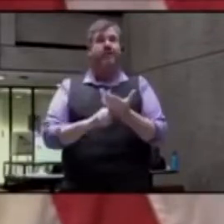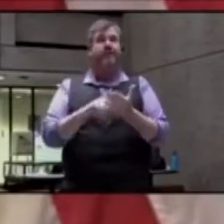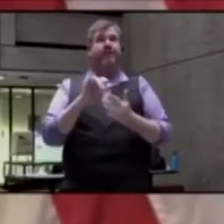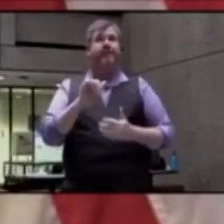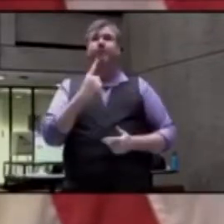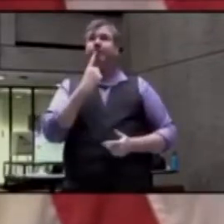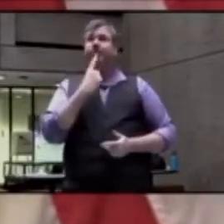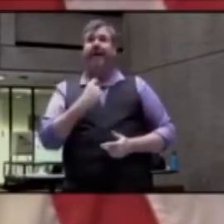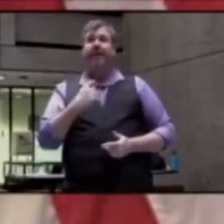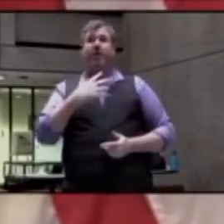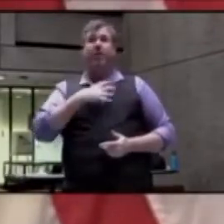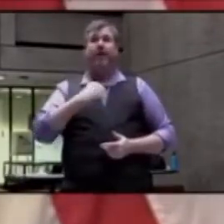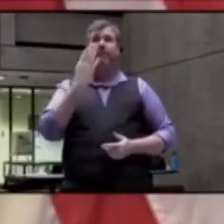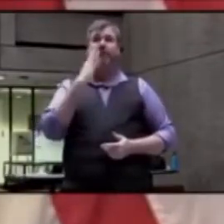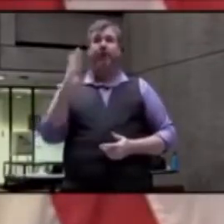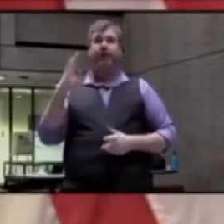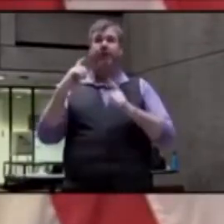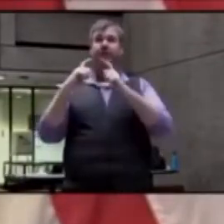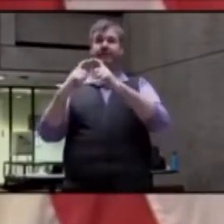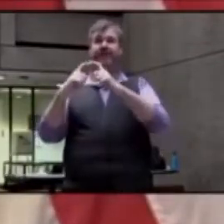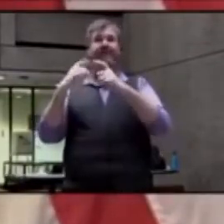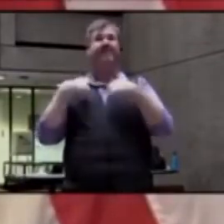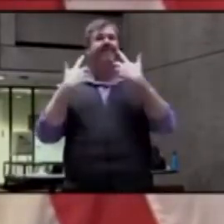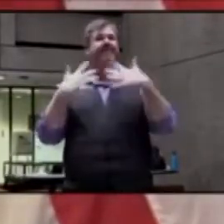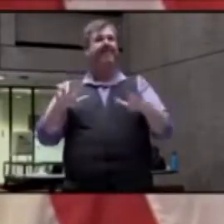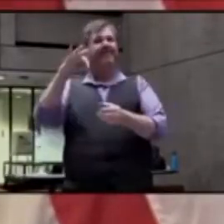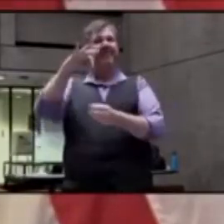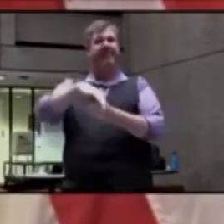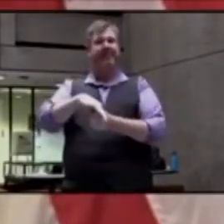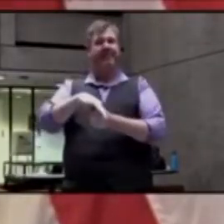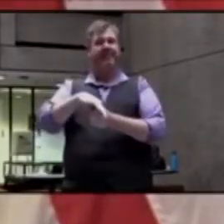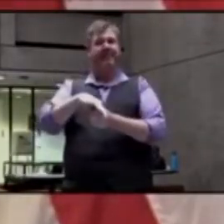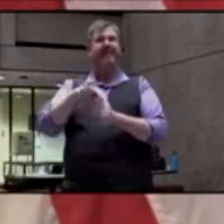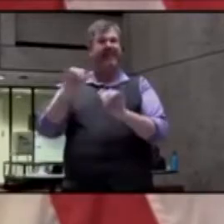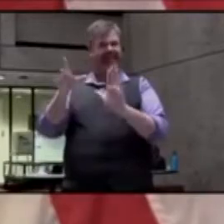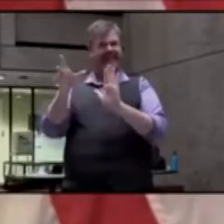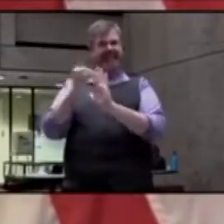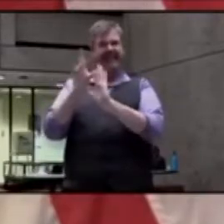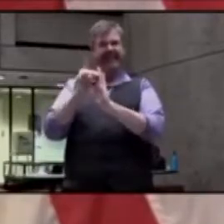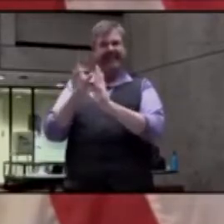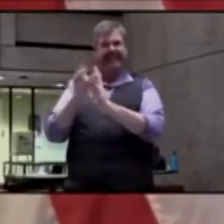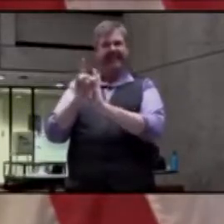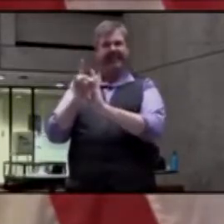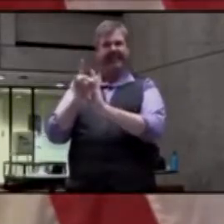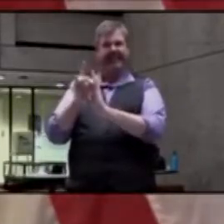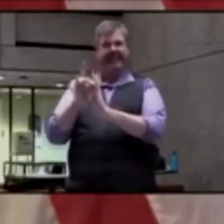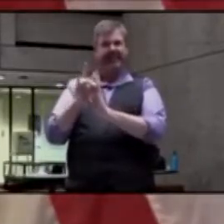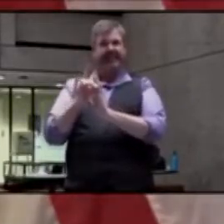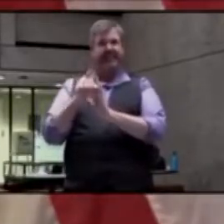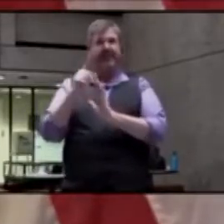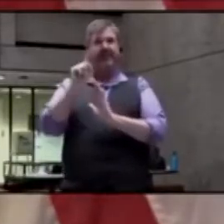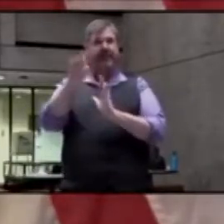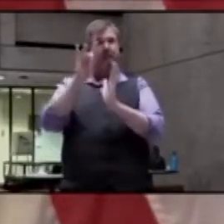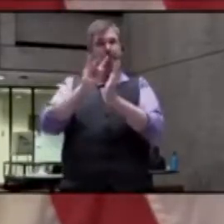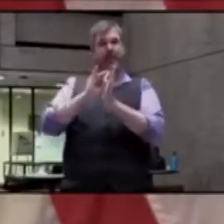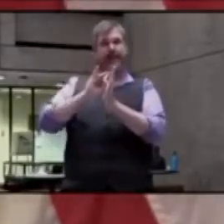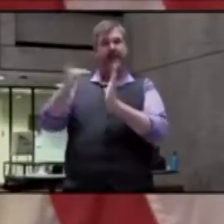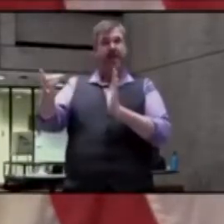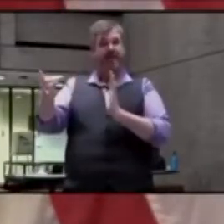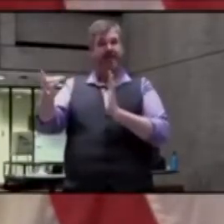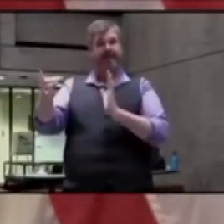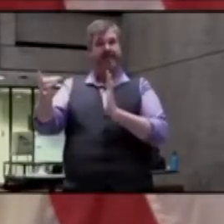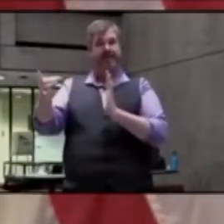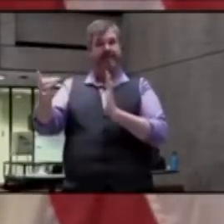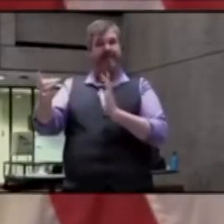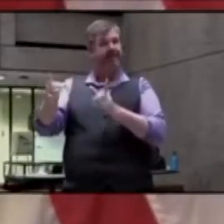I voted is actually a sticker. So all you need to do is peel that off and then wear that proudly after